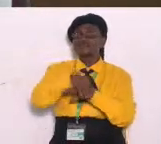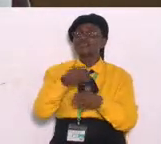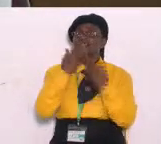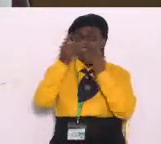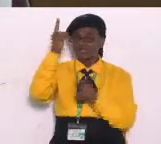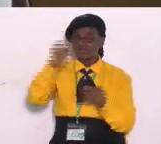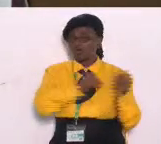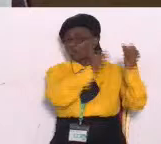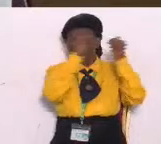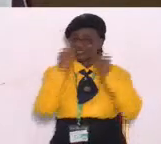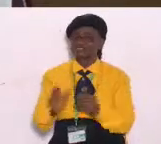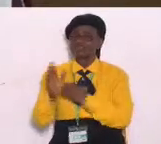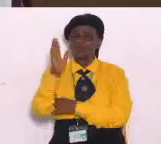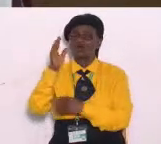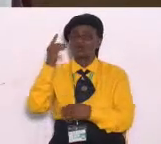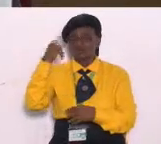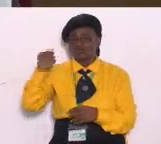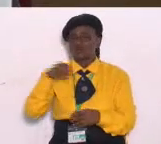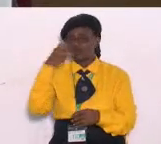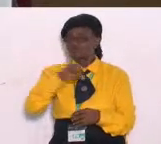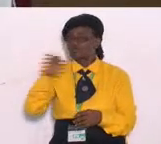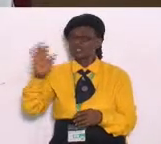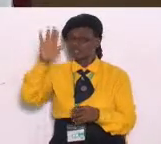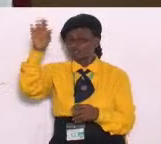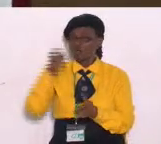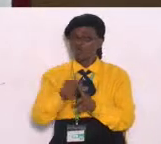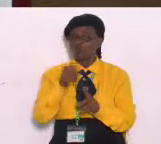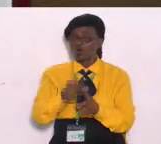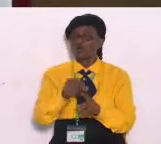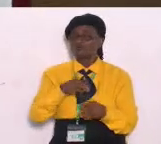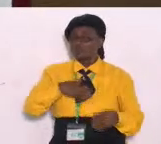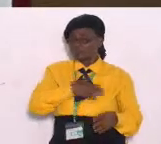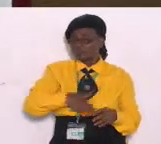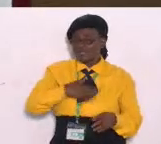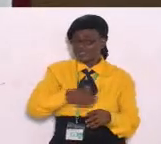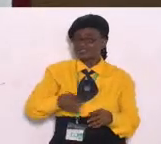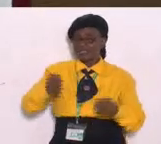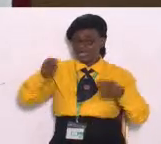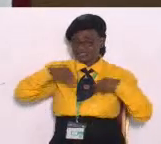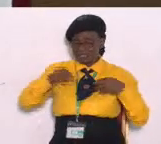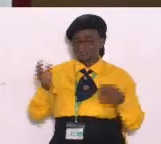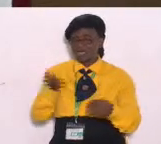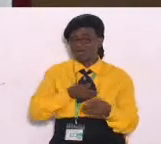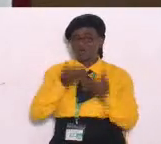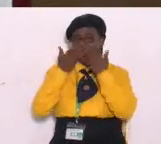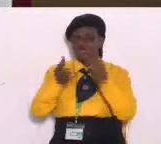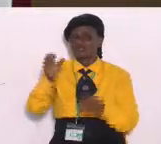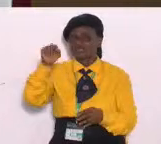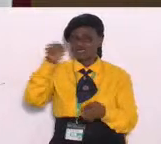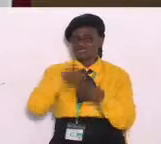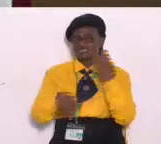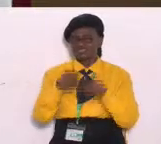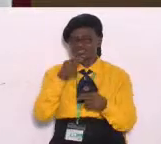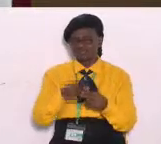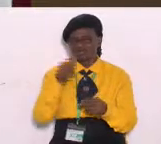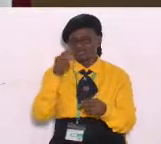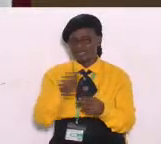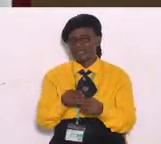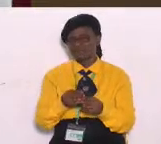the way you want it spoken. Please accept our thanks in Jesus' name. Amen.